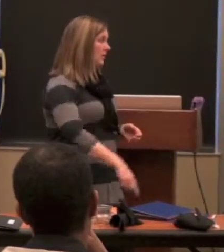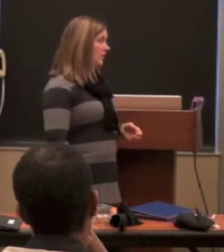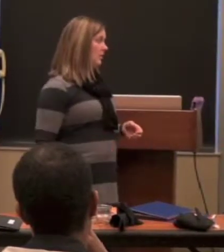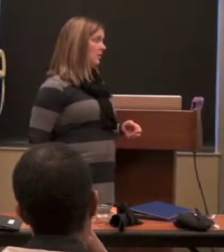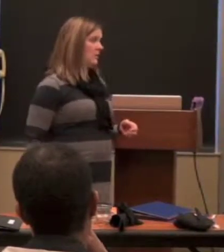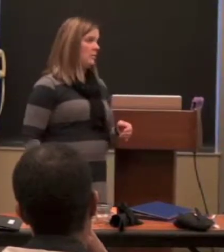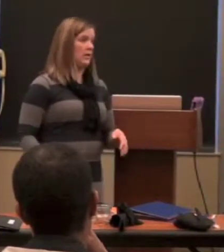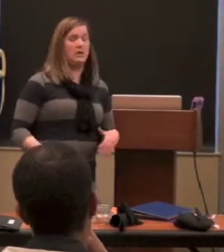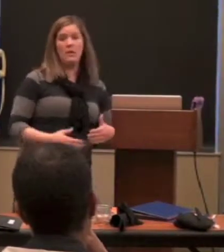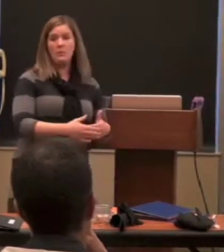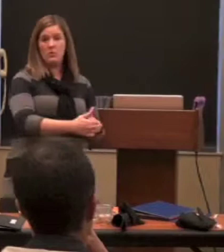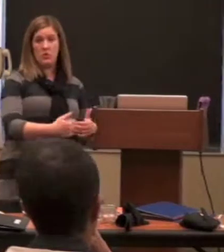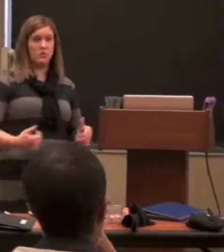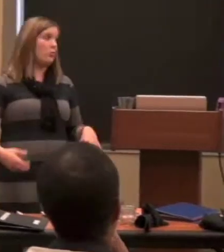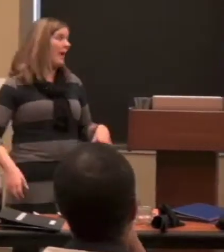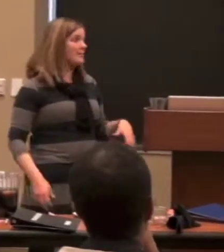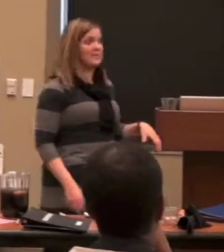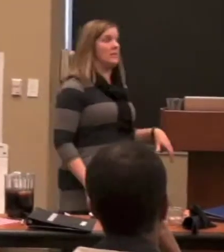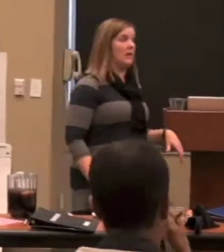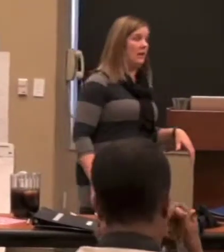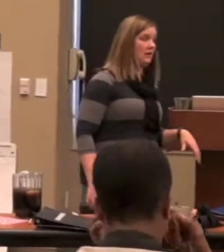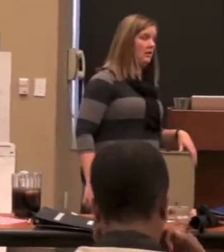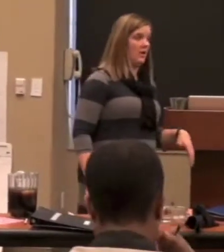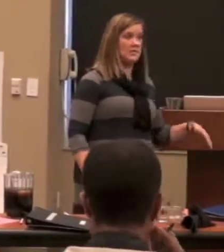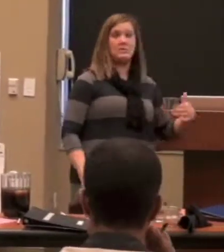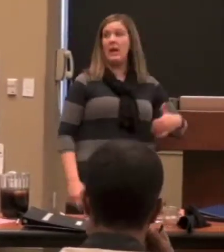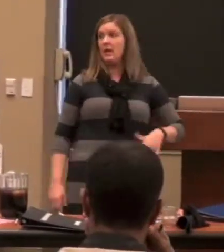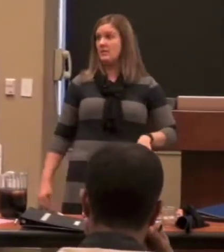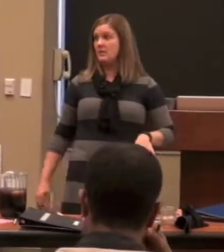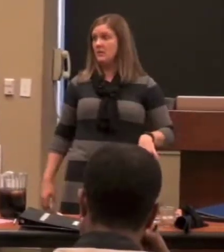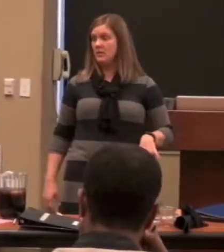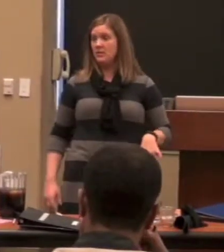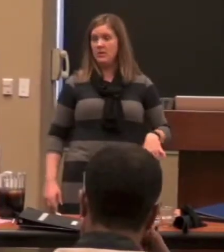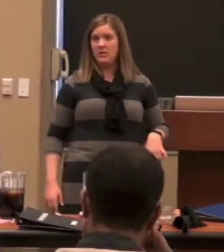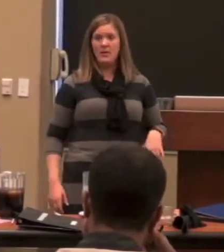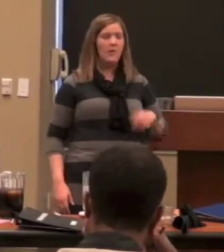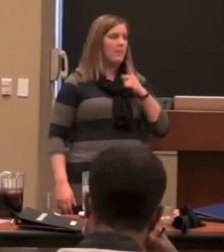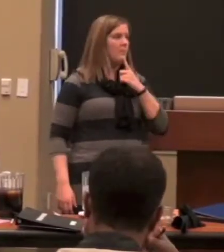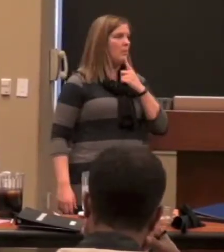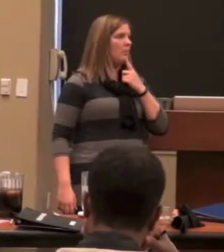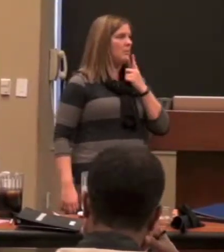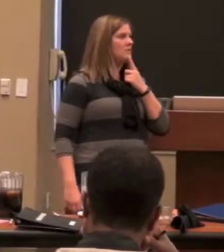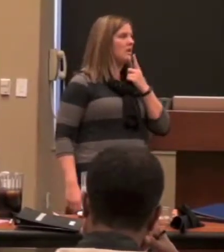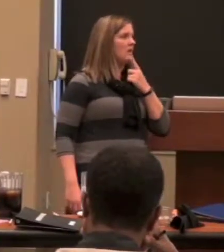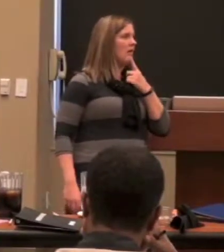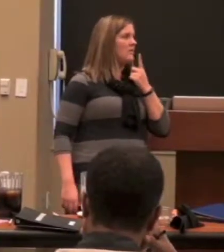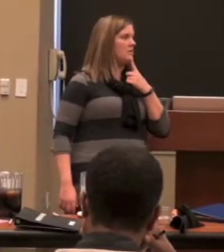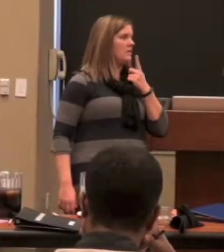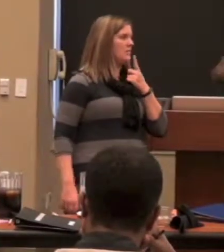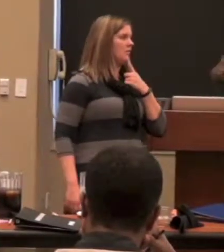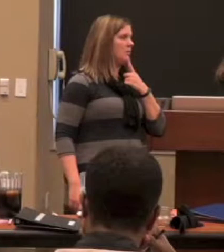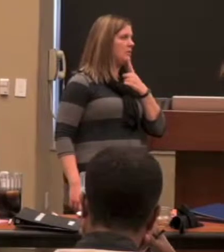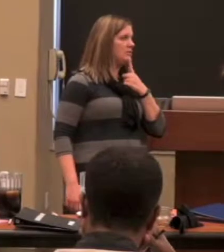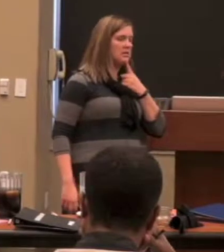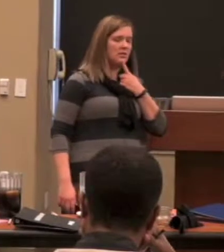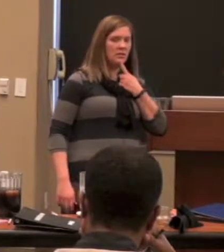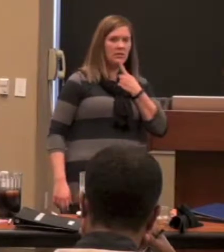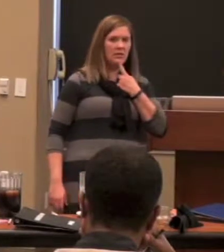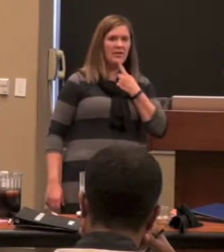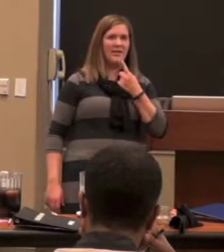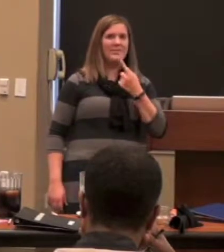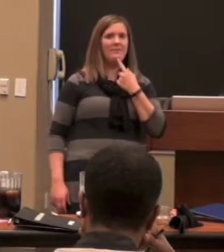point. We can use proximity, our space. But when we start off using